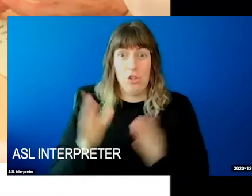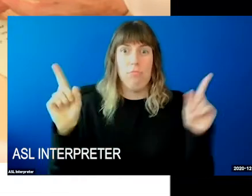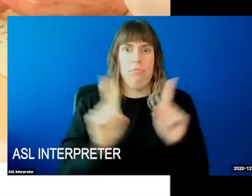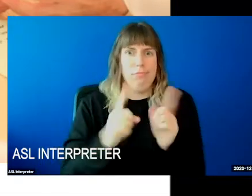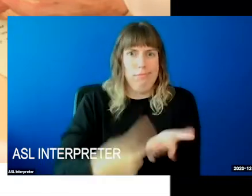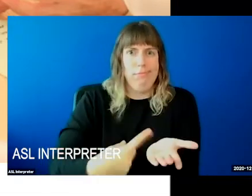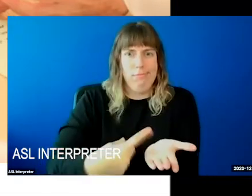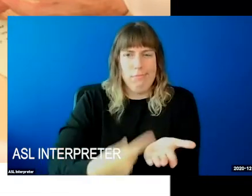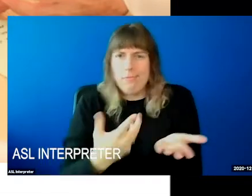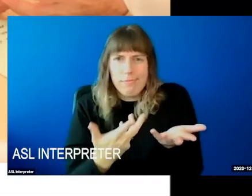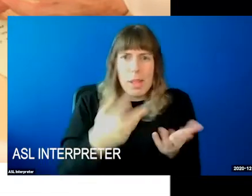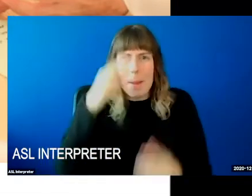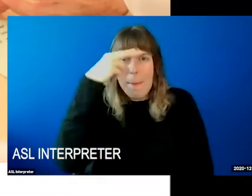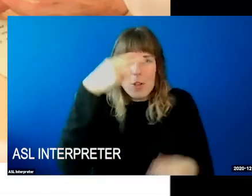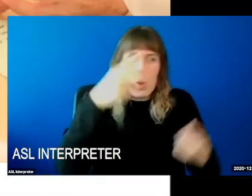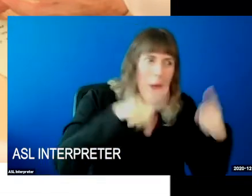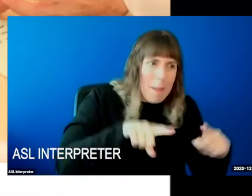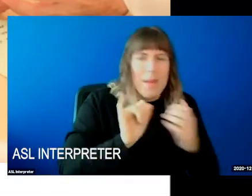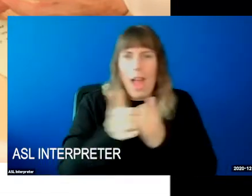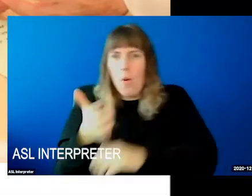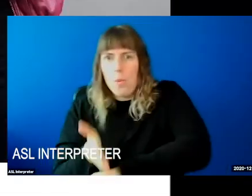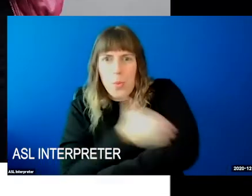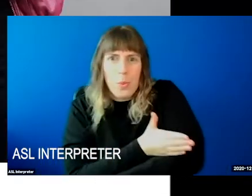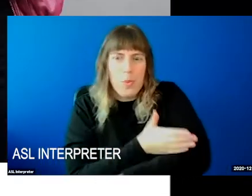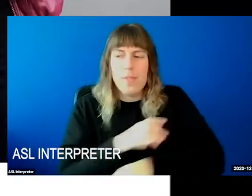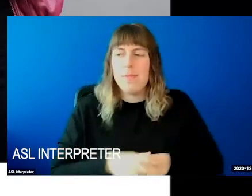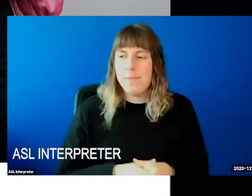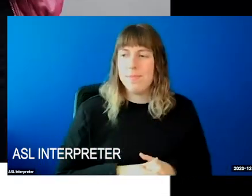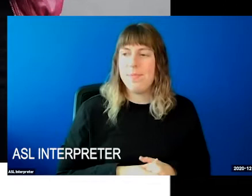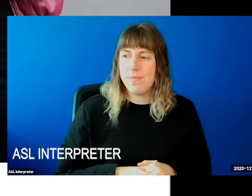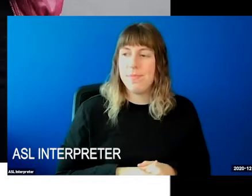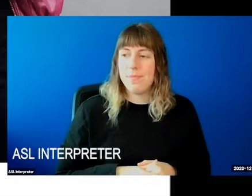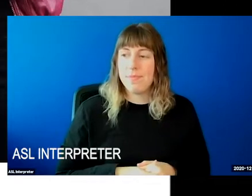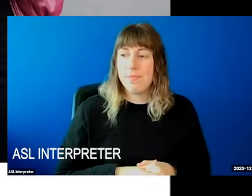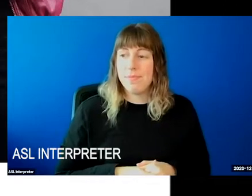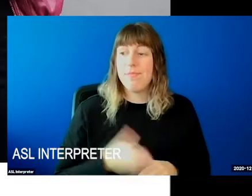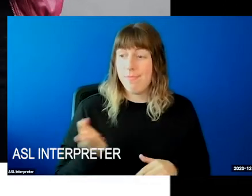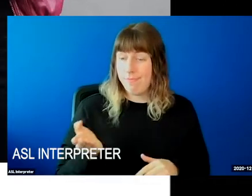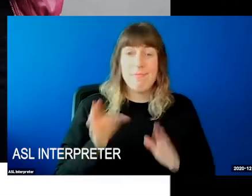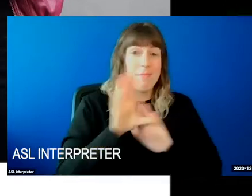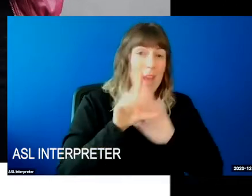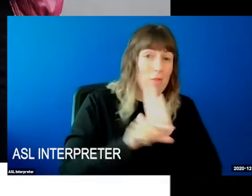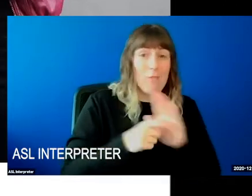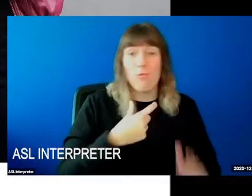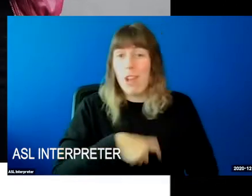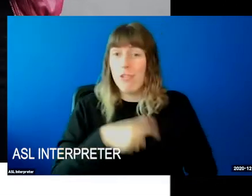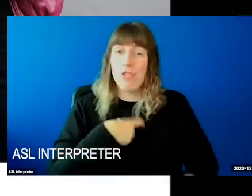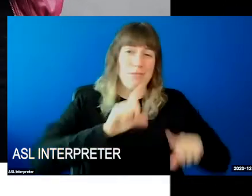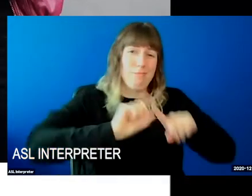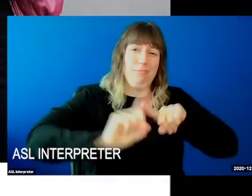think was happening and needed to happen? And people of different ethnicities and genders